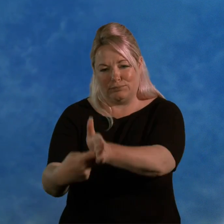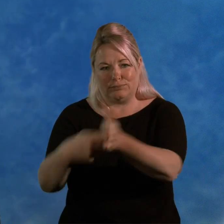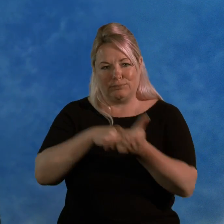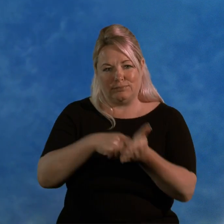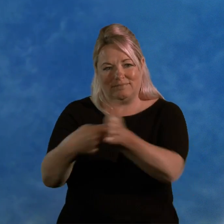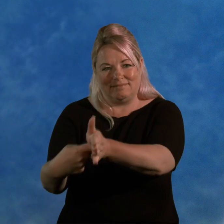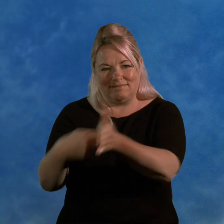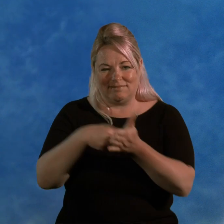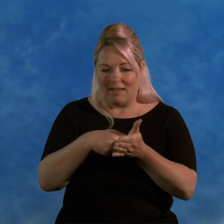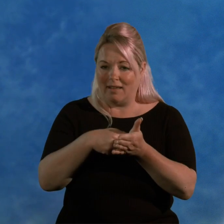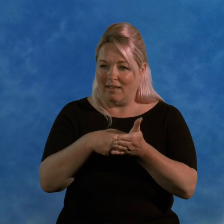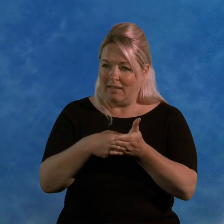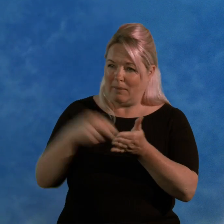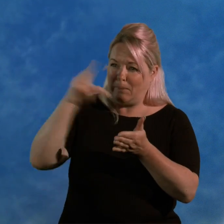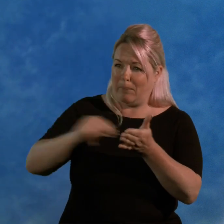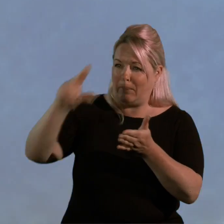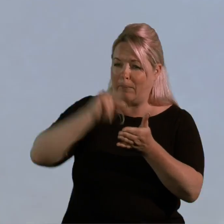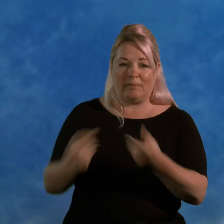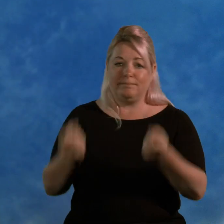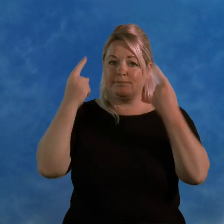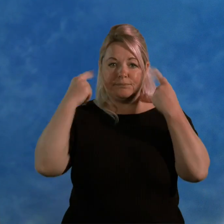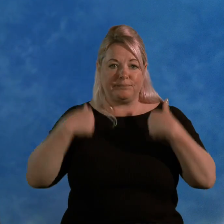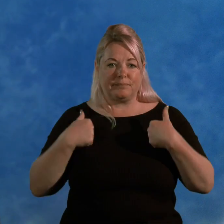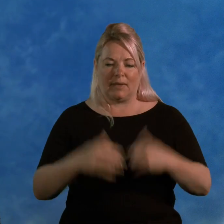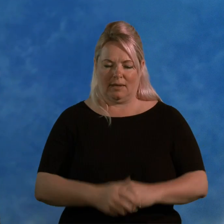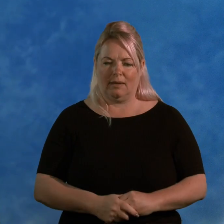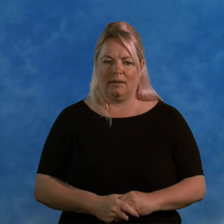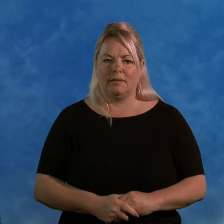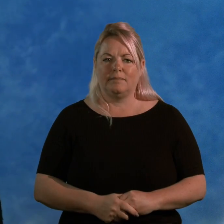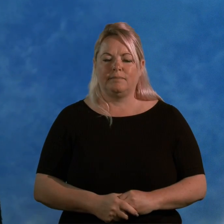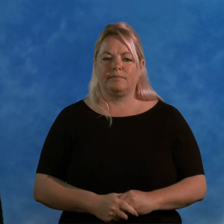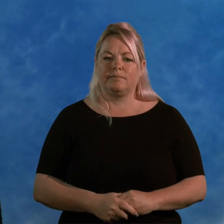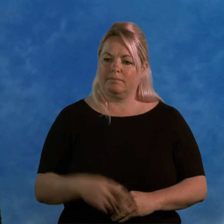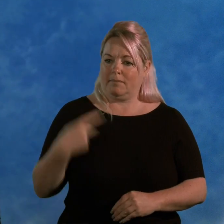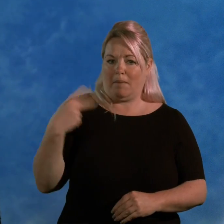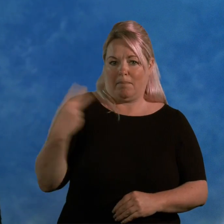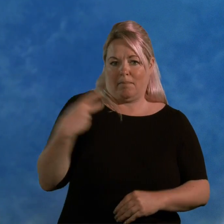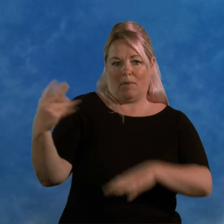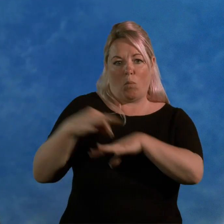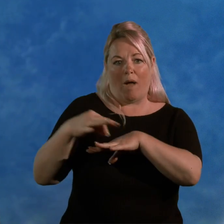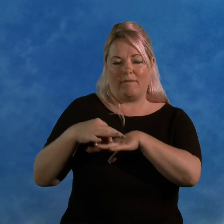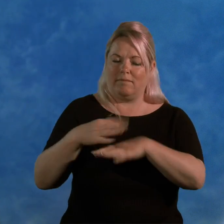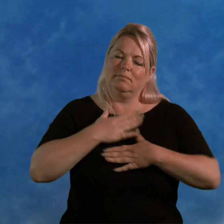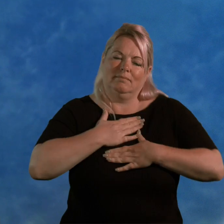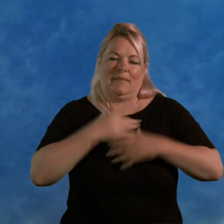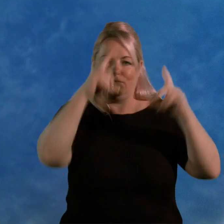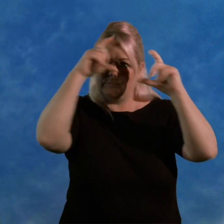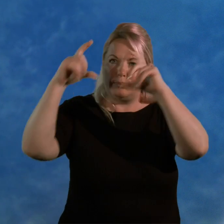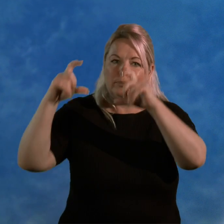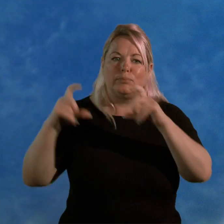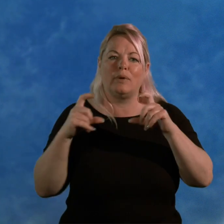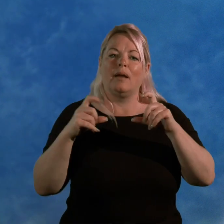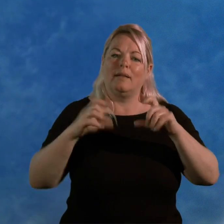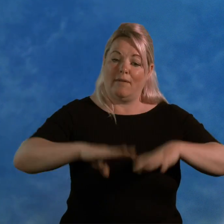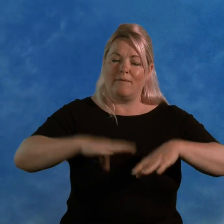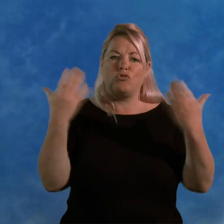wise, because otherwise I just couldn't understand it. We're both keen amateur photographers and spend a lot of